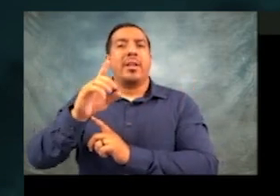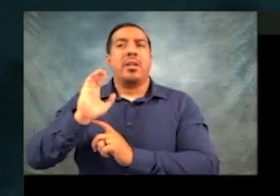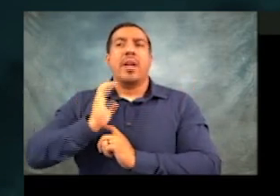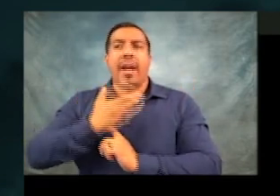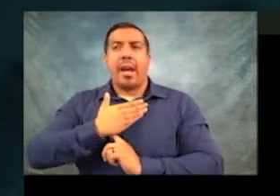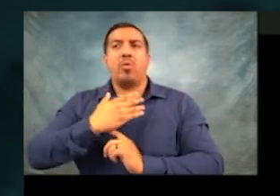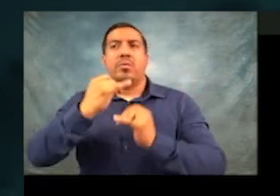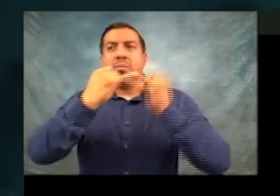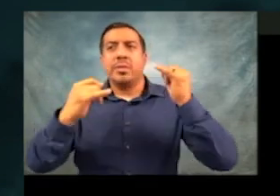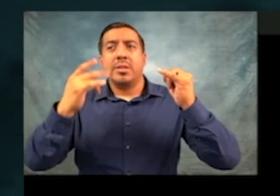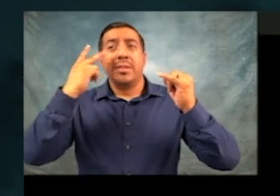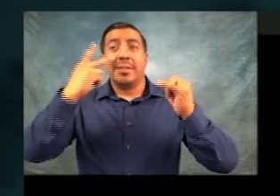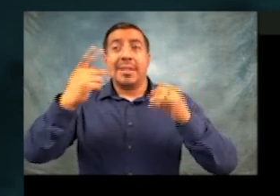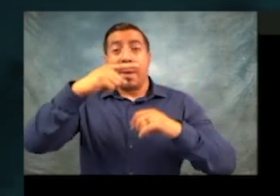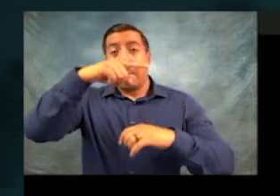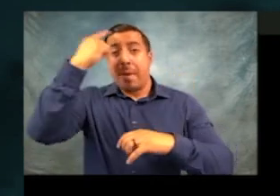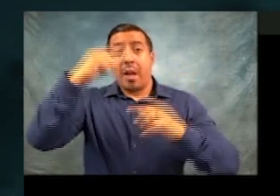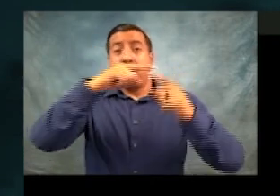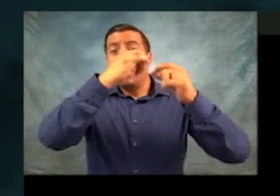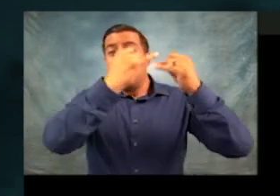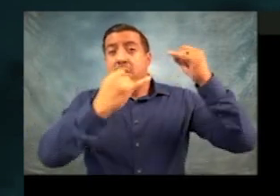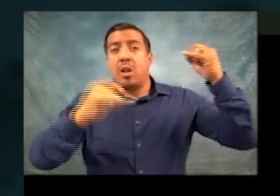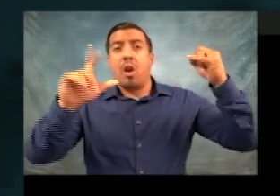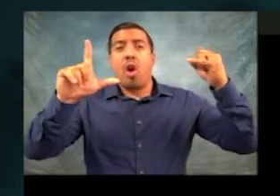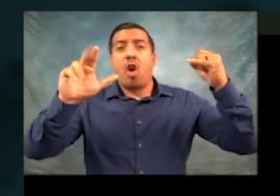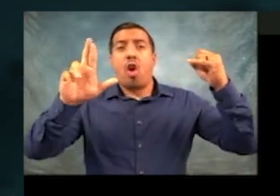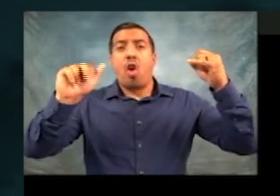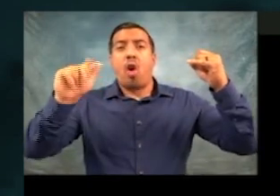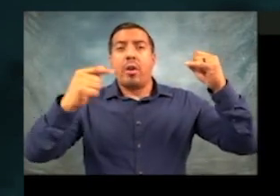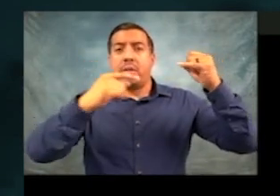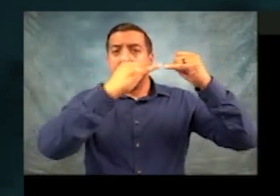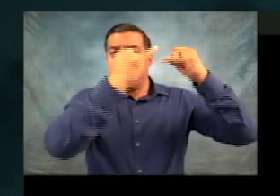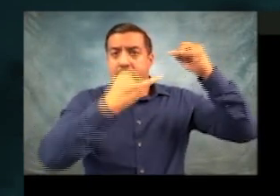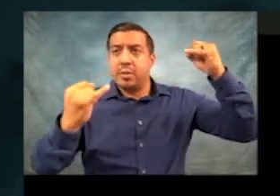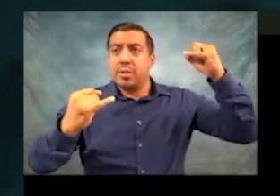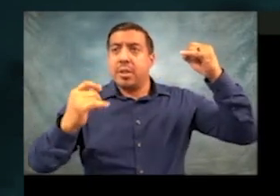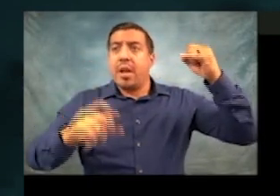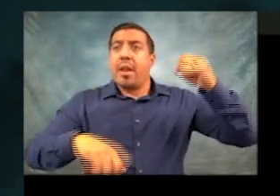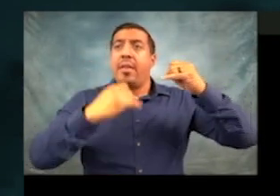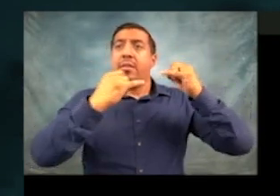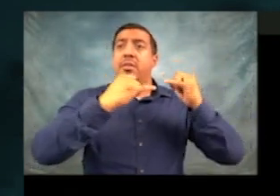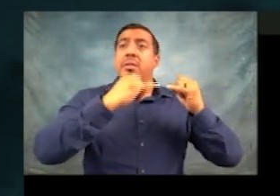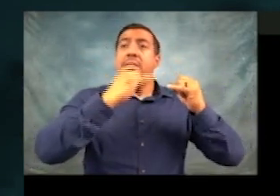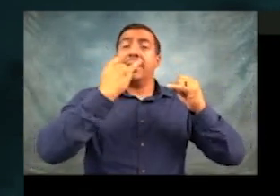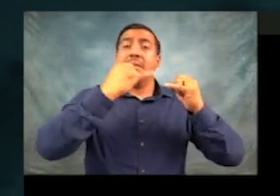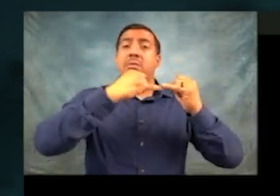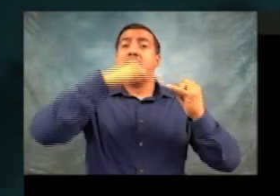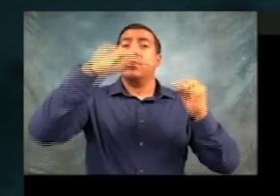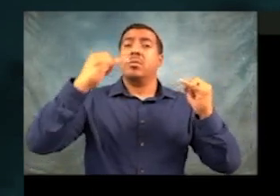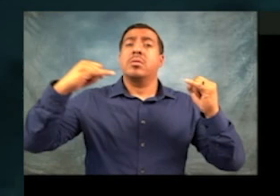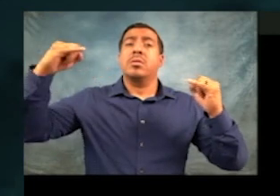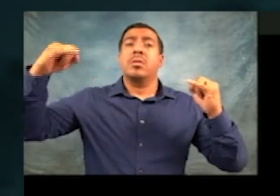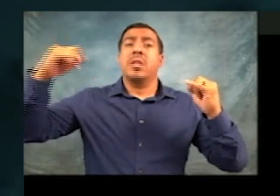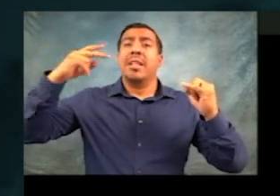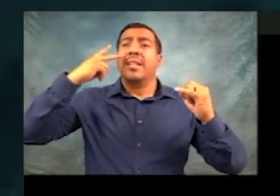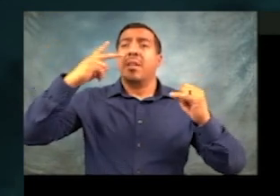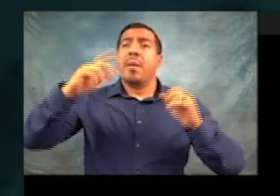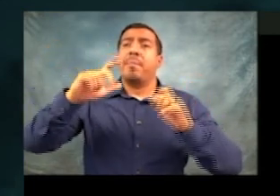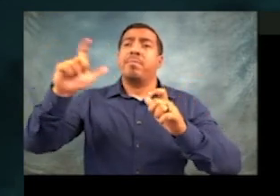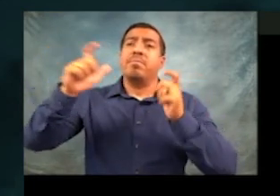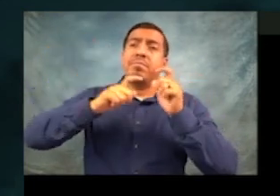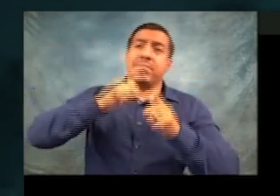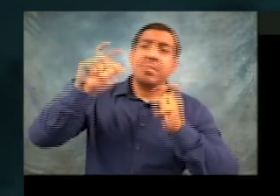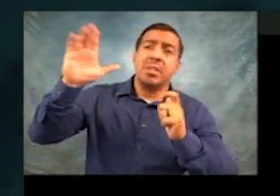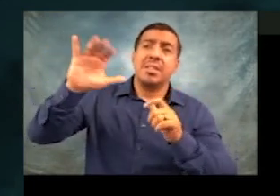Hurricane Laura, since we spent so much time today talking about Laura. And this black line is a representation of size. meaning how big the wind field is or